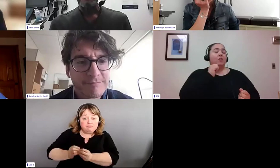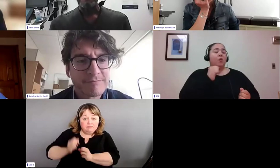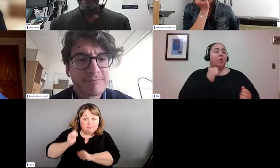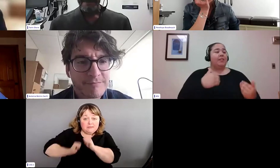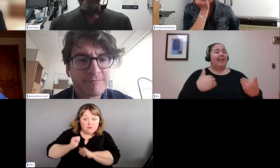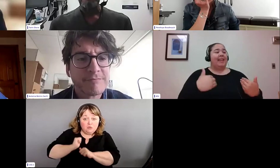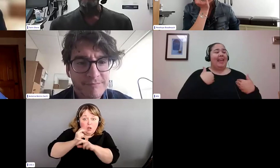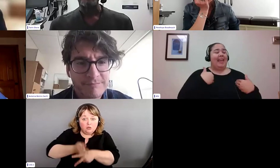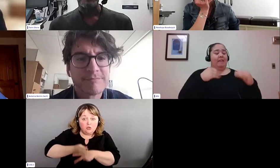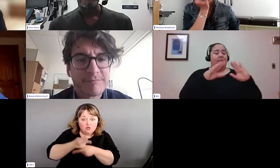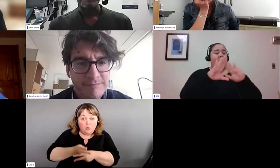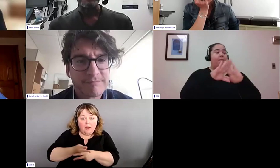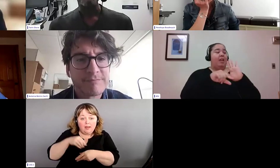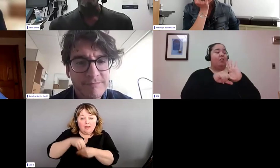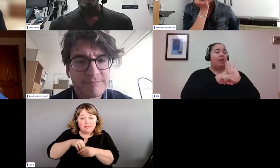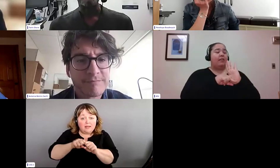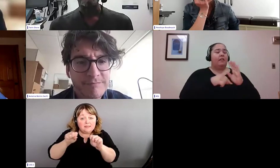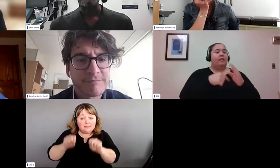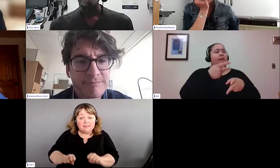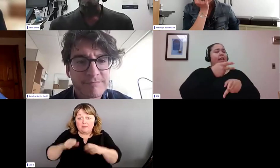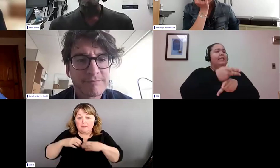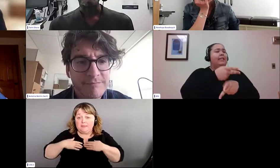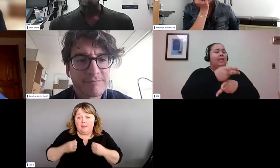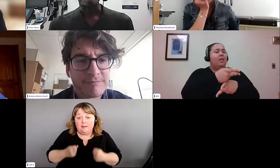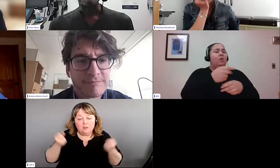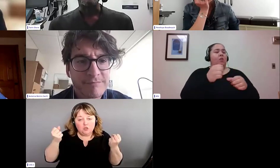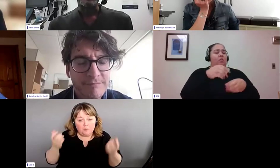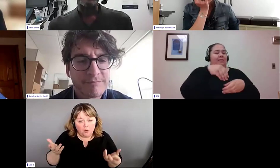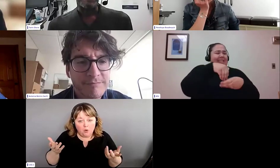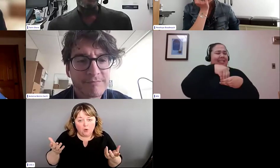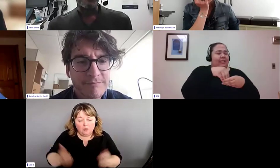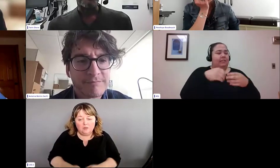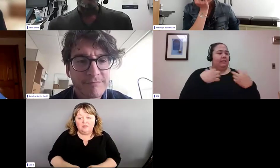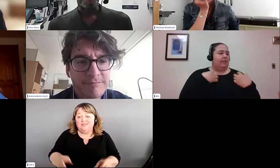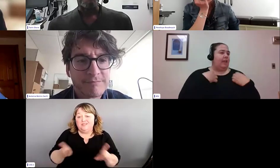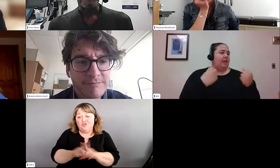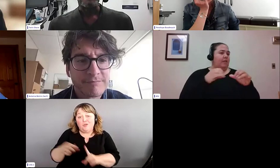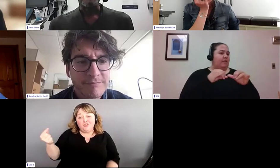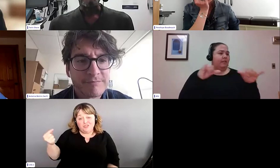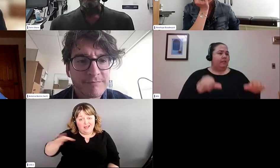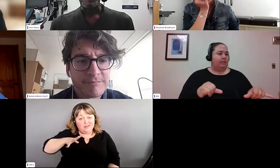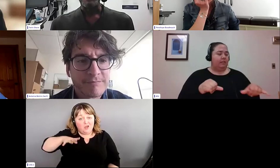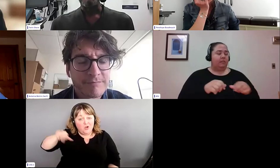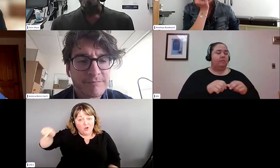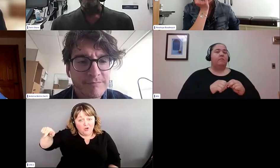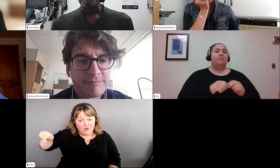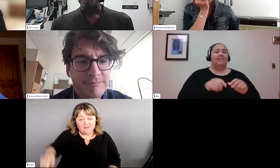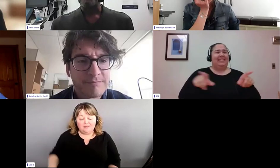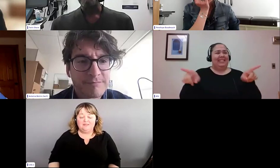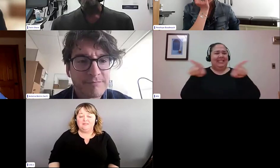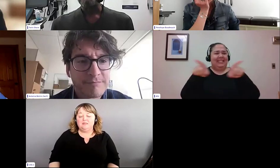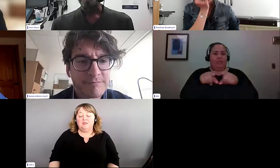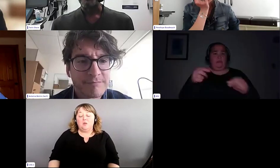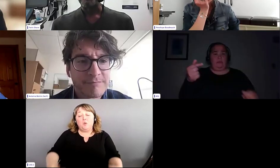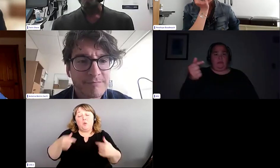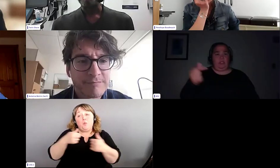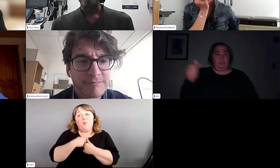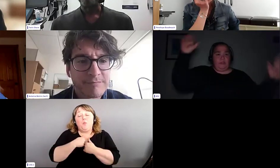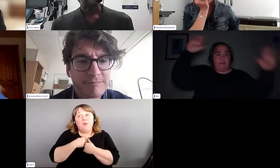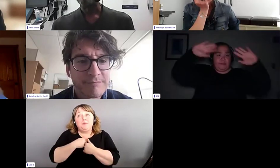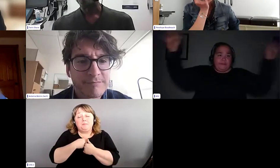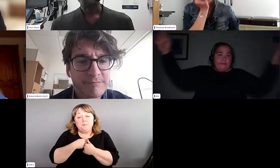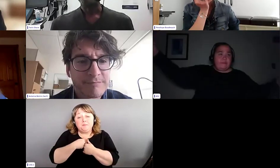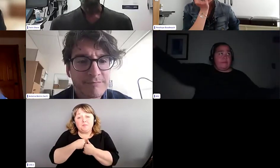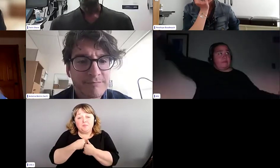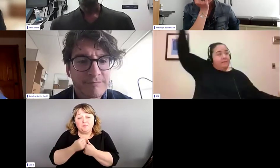background of caretaking within the system, the health system. that Ghislaine has.